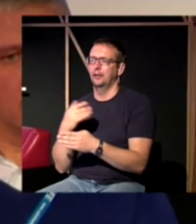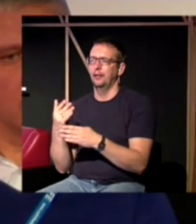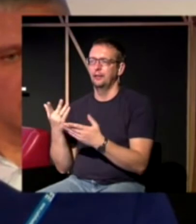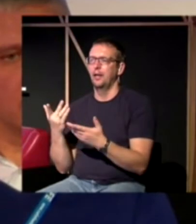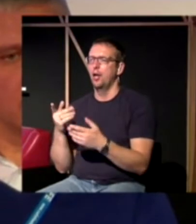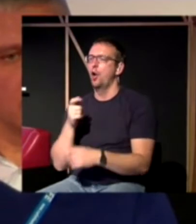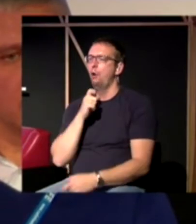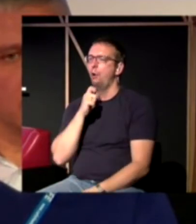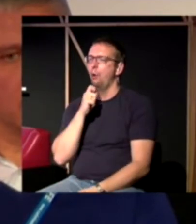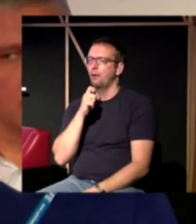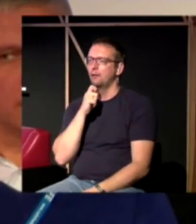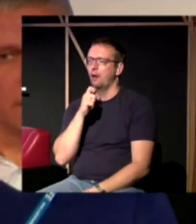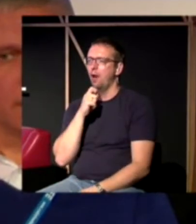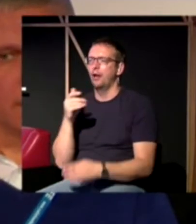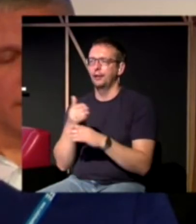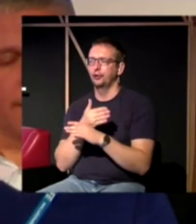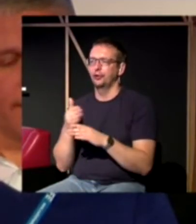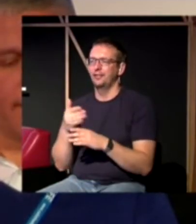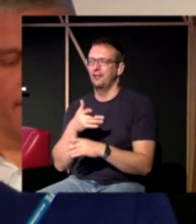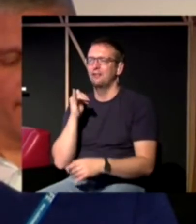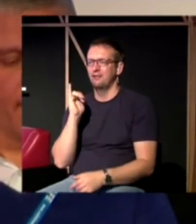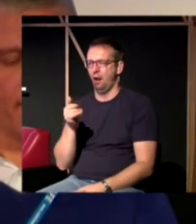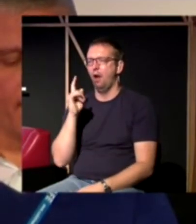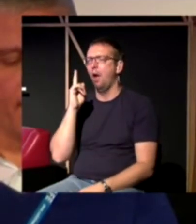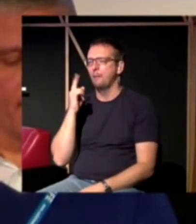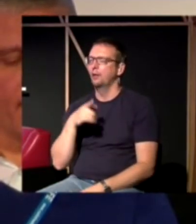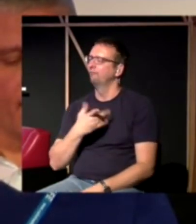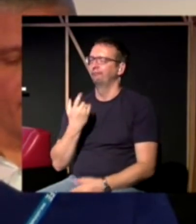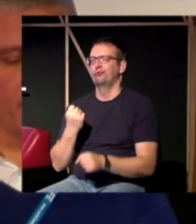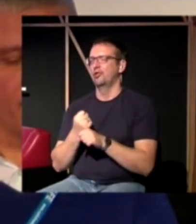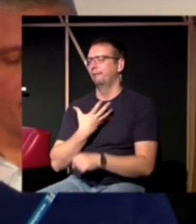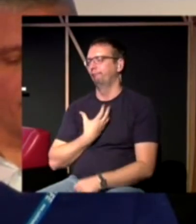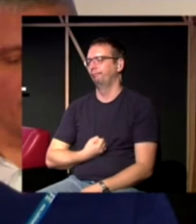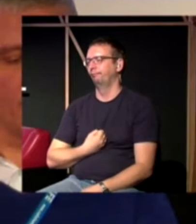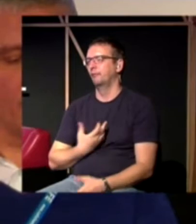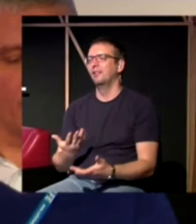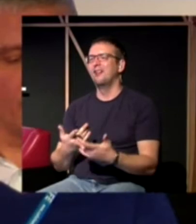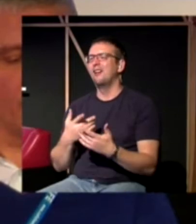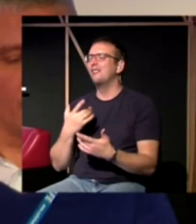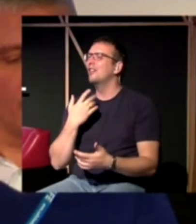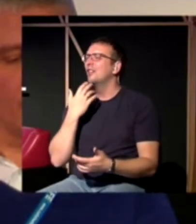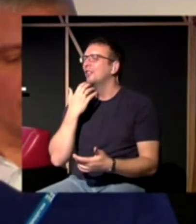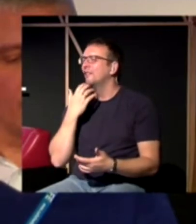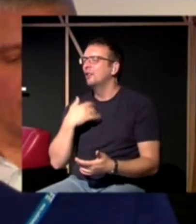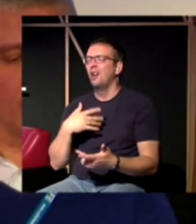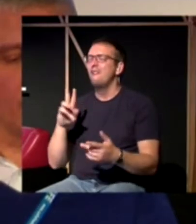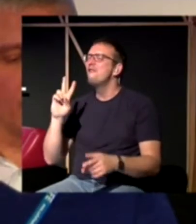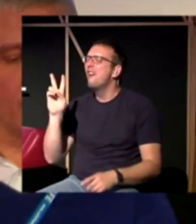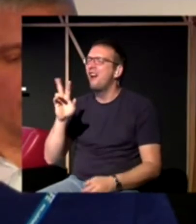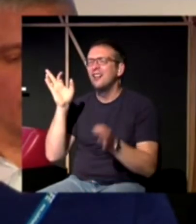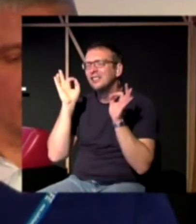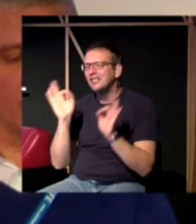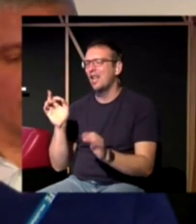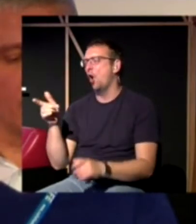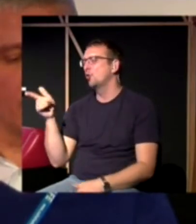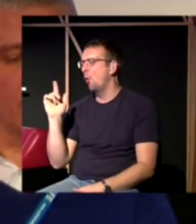couldn't follow. I didn't know when people had scored. I didn't know why everyone was shouting. There was an injury. I didn't know why the game had stopped. I didn't know how